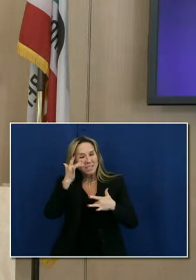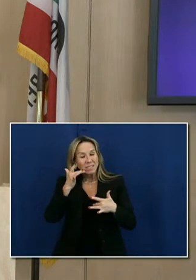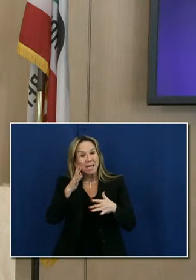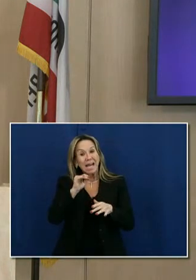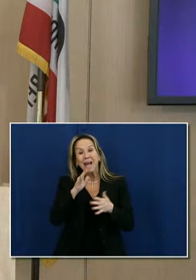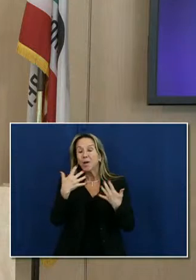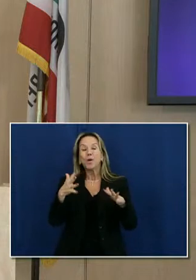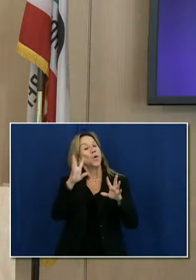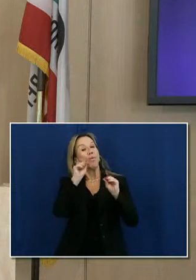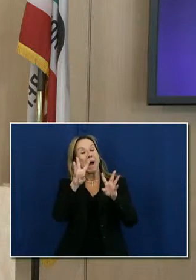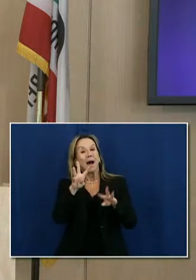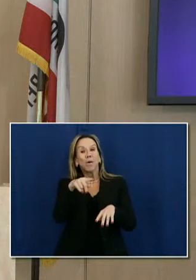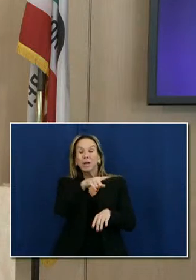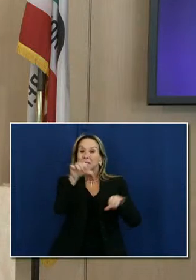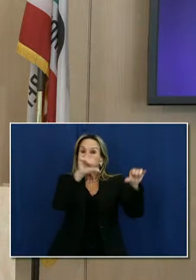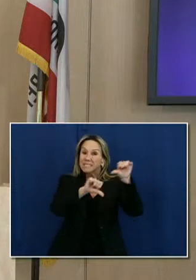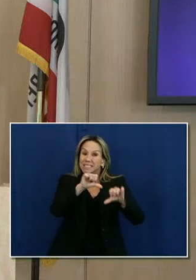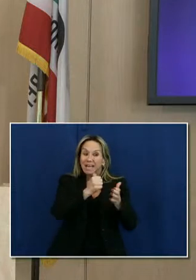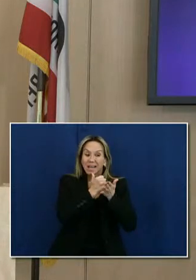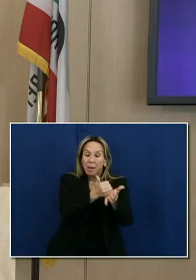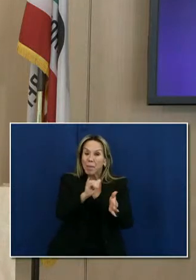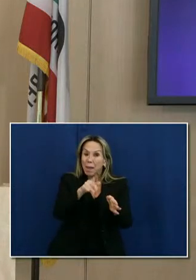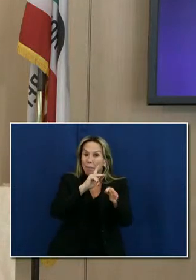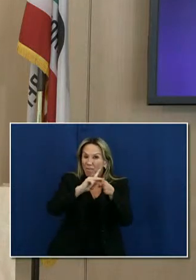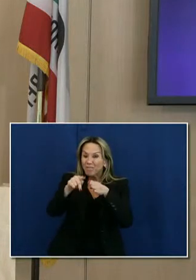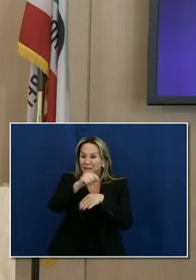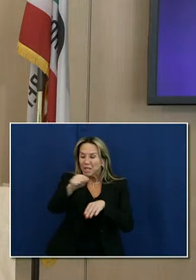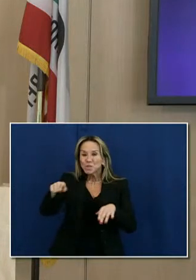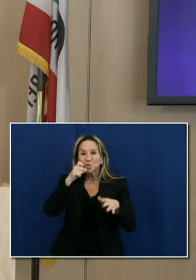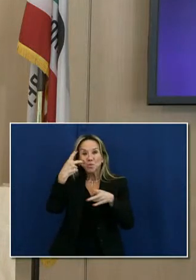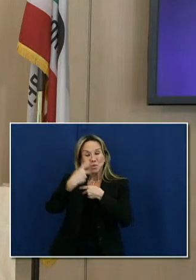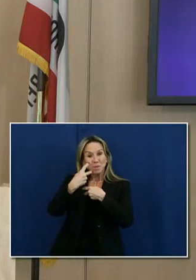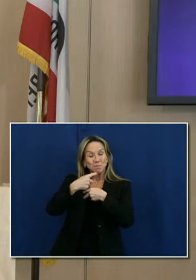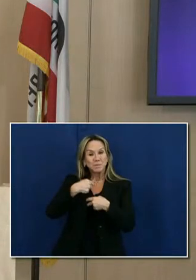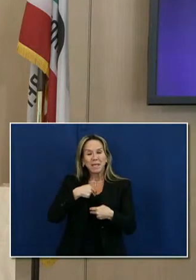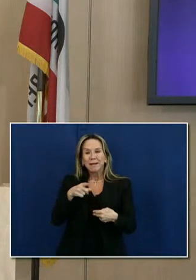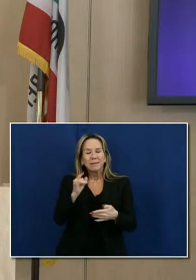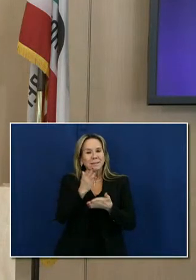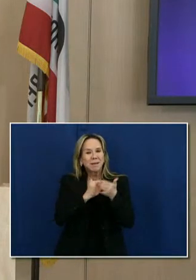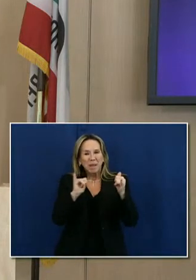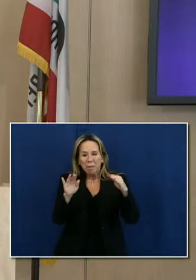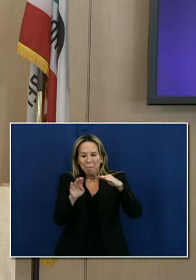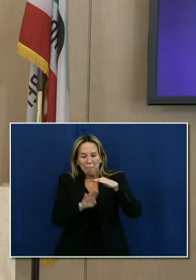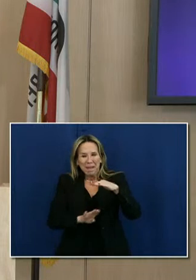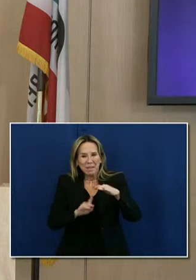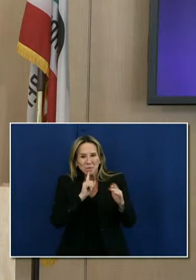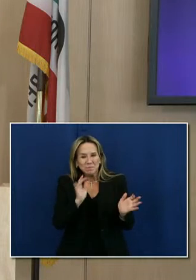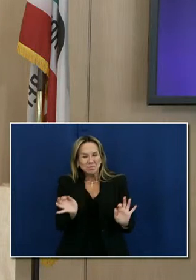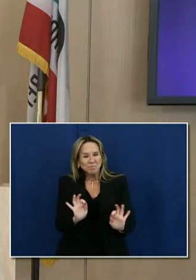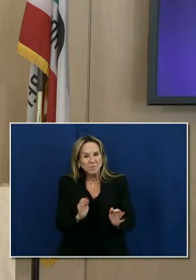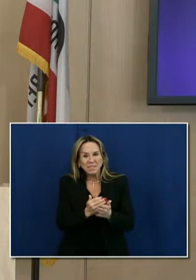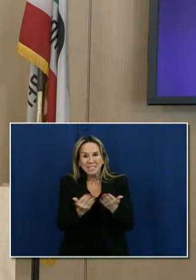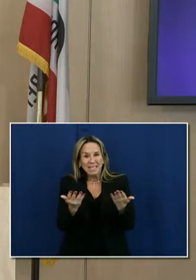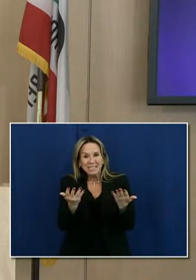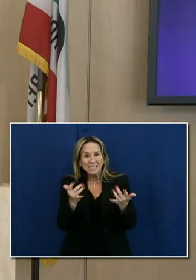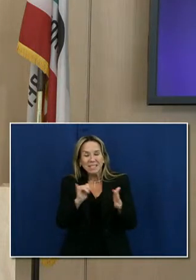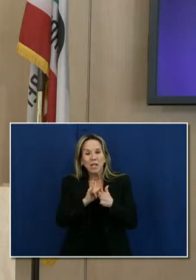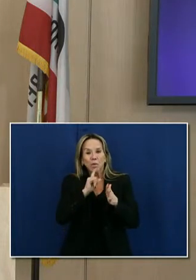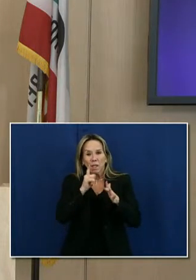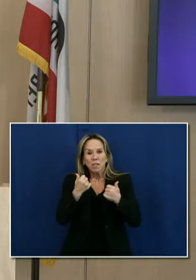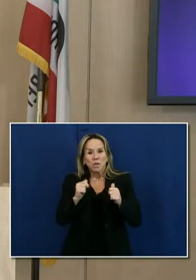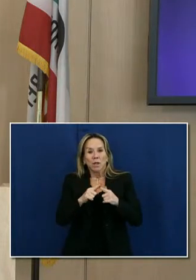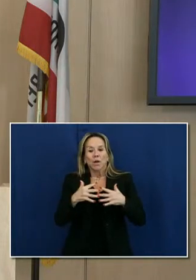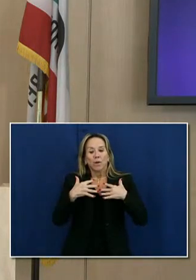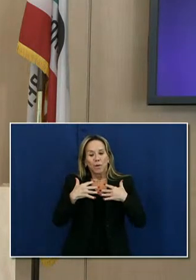based on the gift of science and medicine, was to do some of those basic functions of breathing and